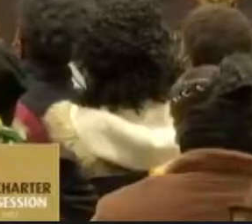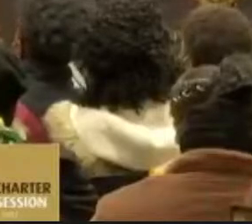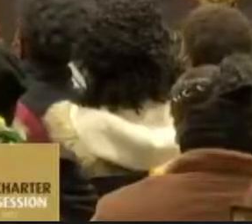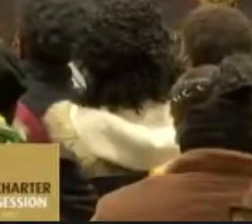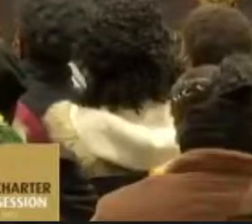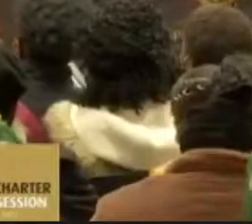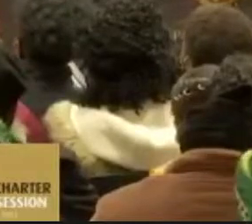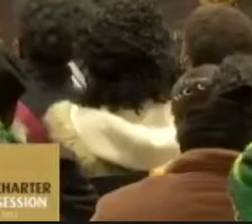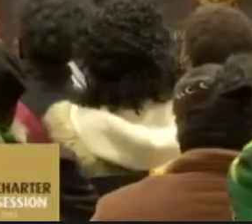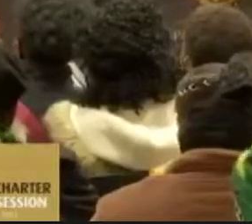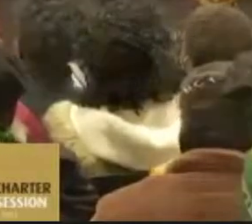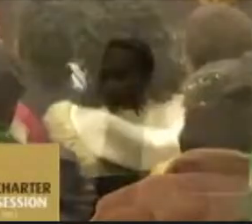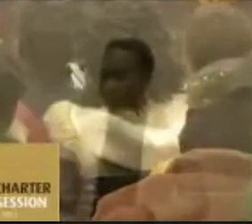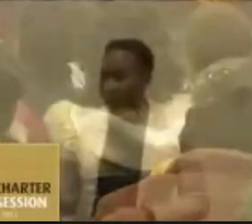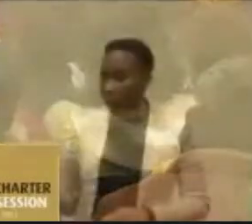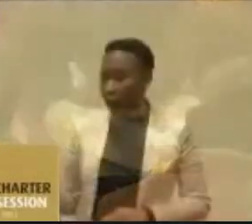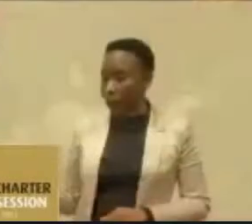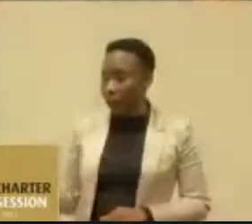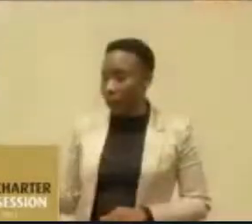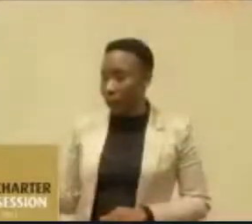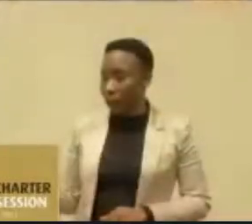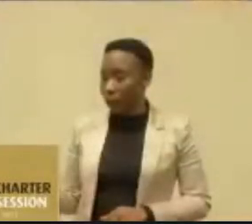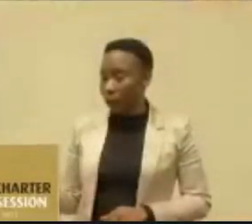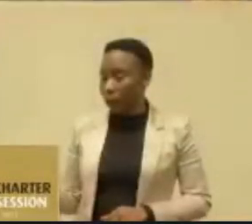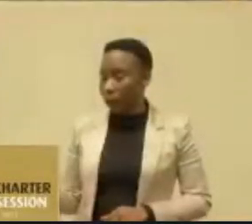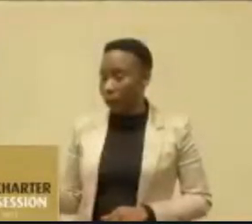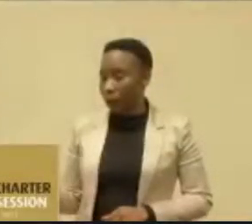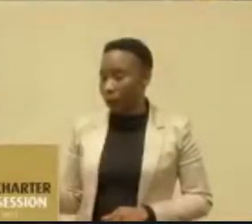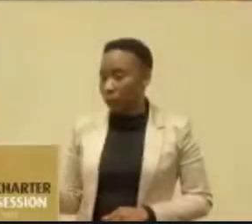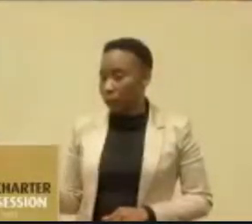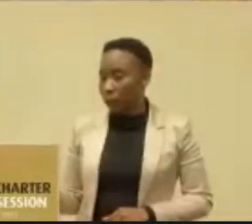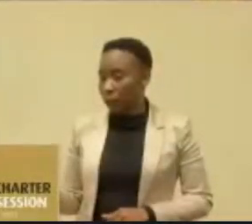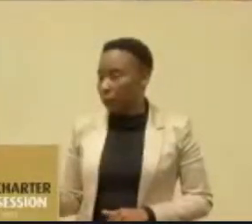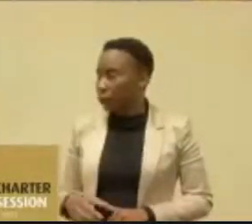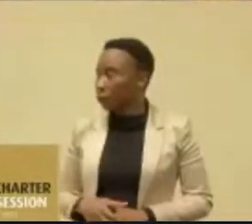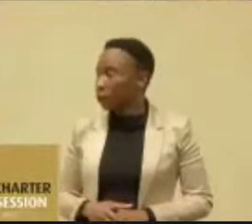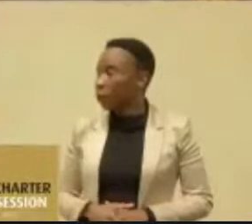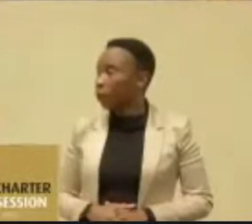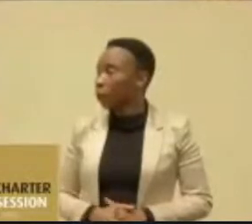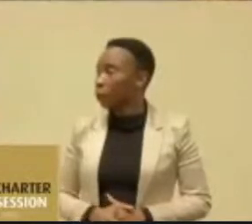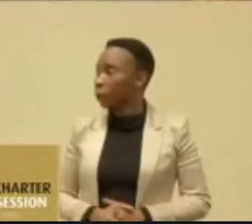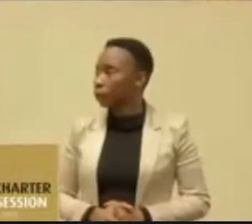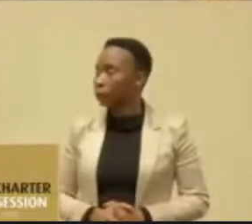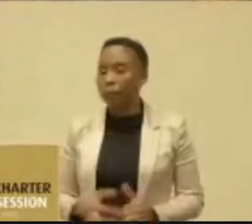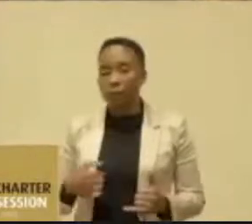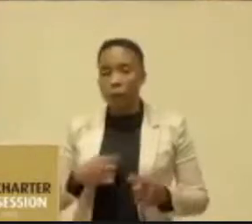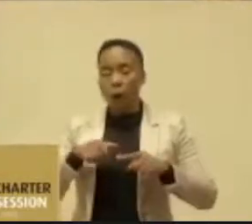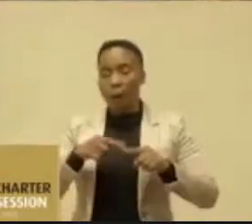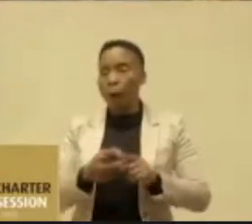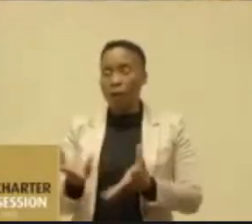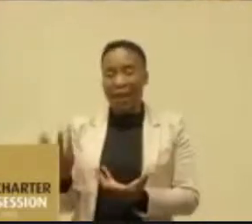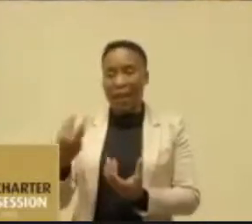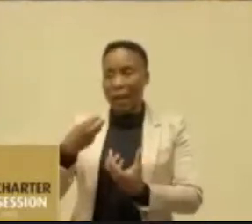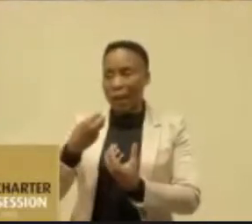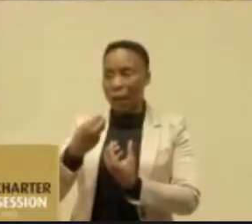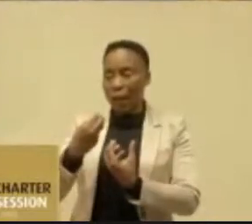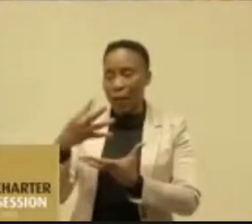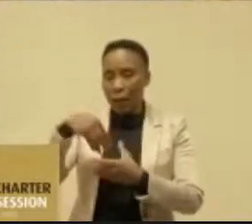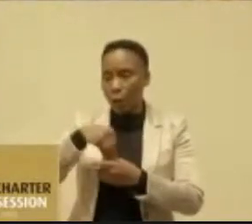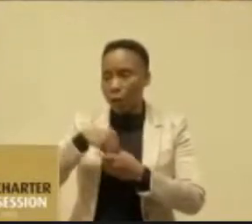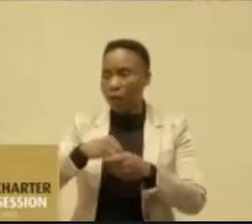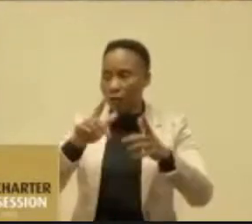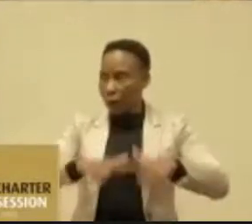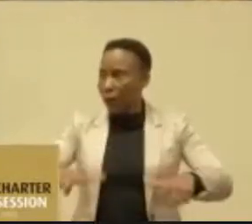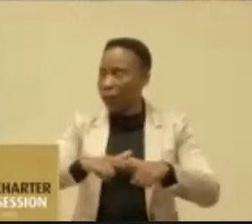is this one better i'm going to quickly move to the inclusive localization localization for